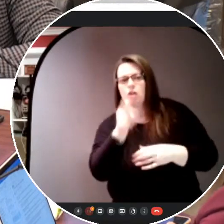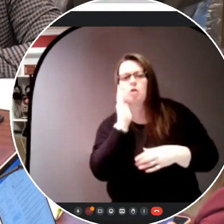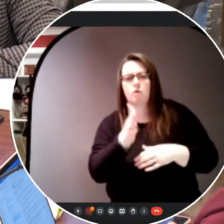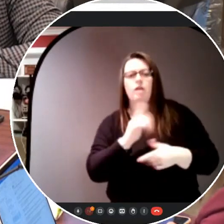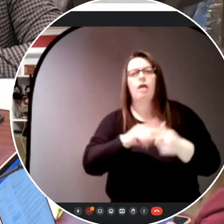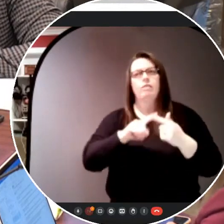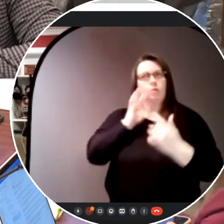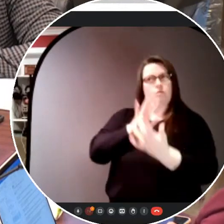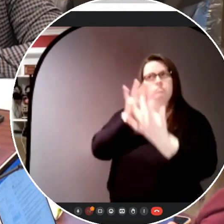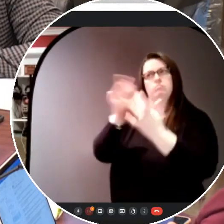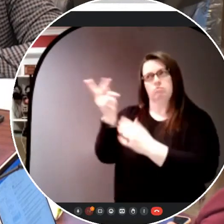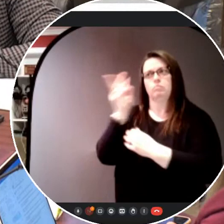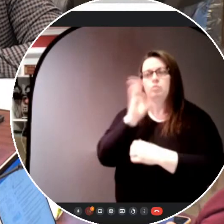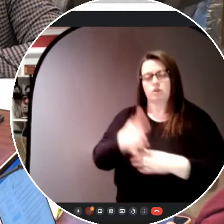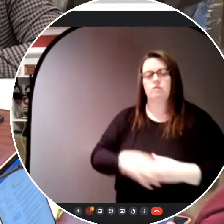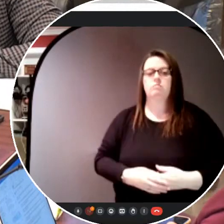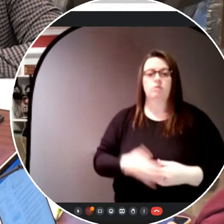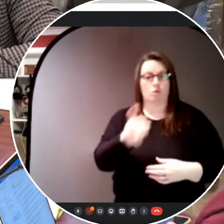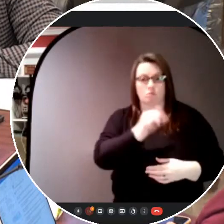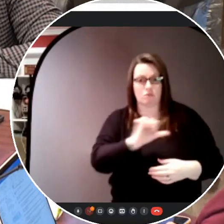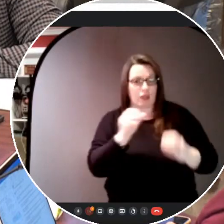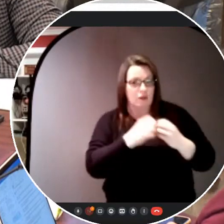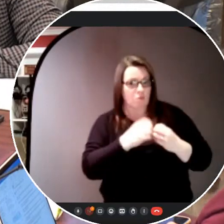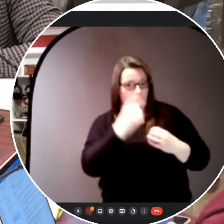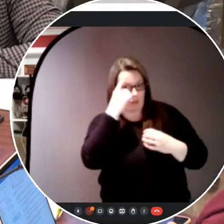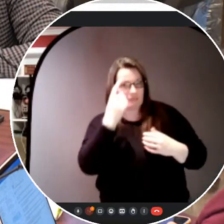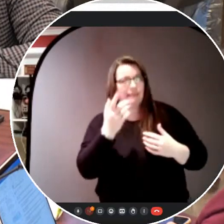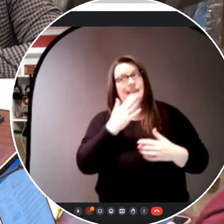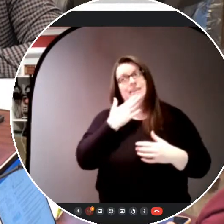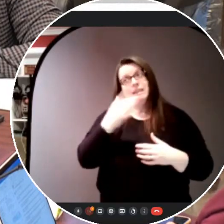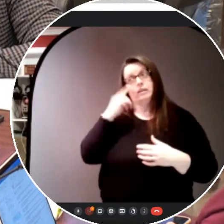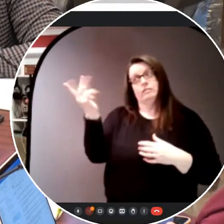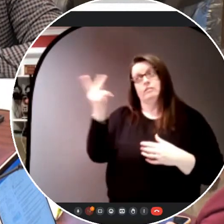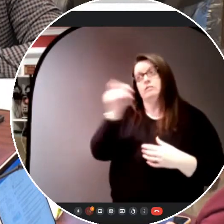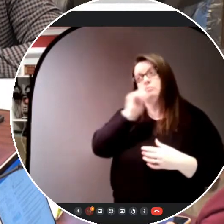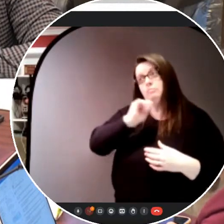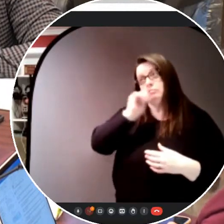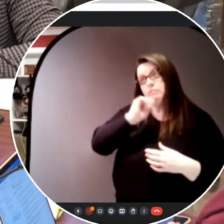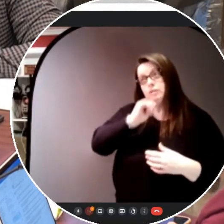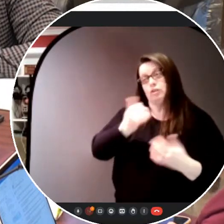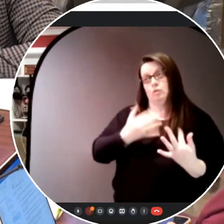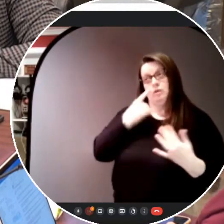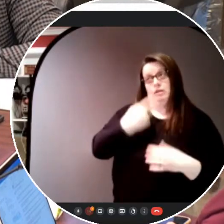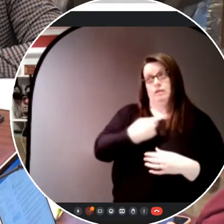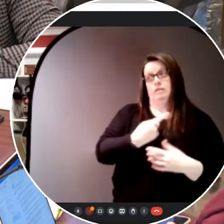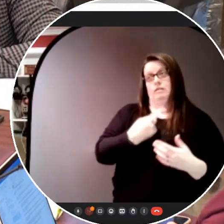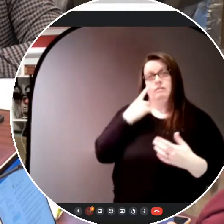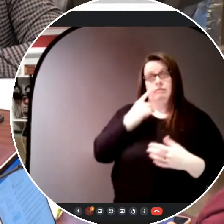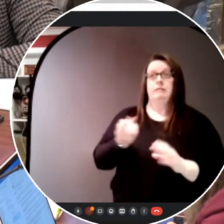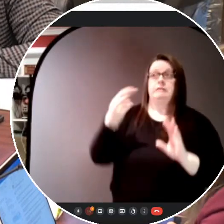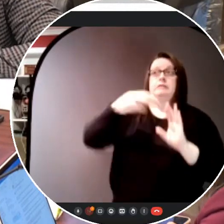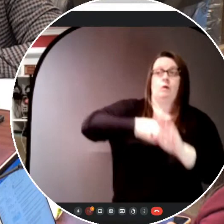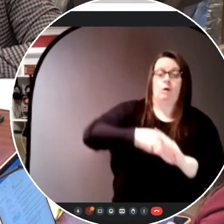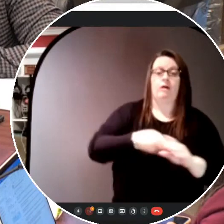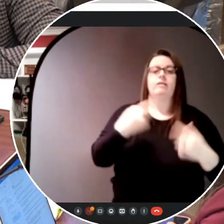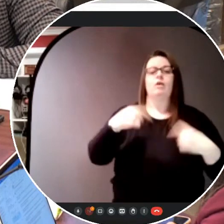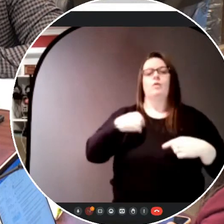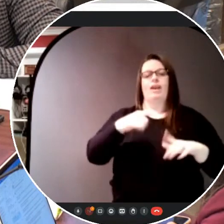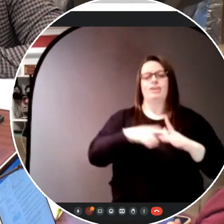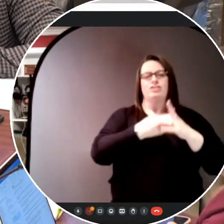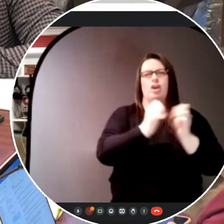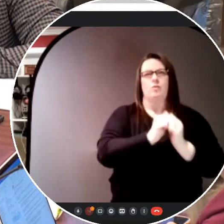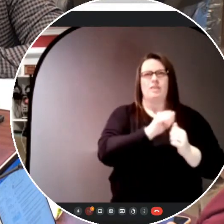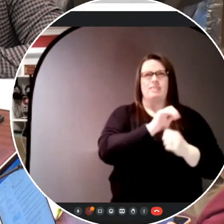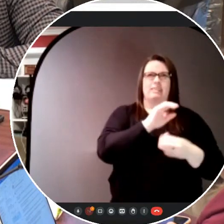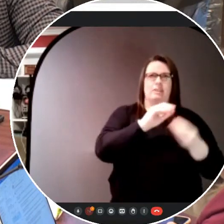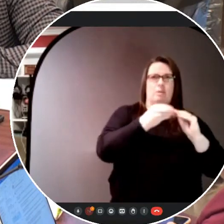thoughts while we have the group here with us today? And thank you for your patience while you were waiting to get on. Once I started item 7, I had to get to the end of it,